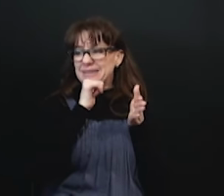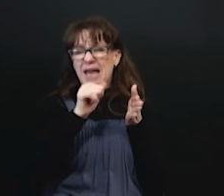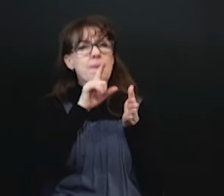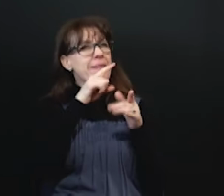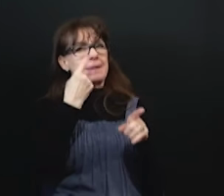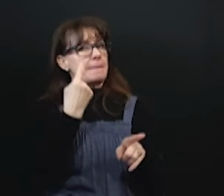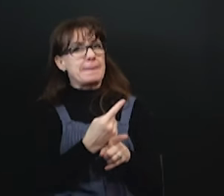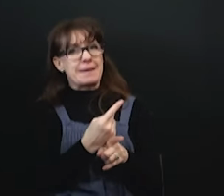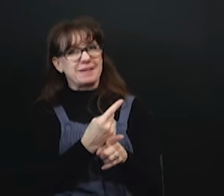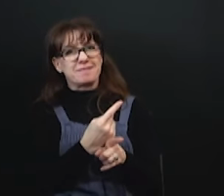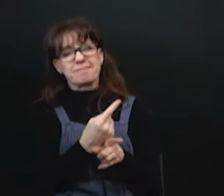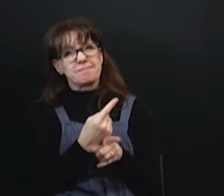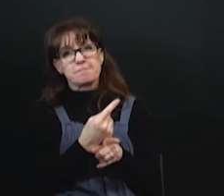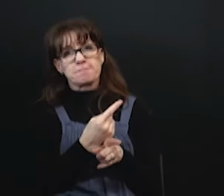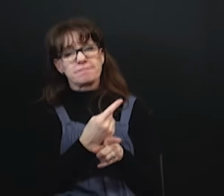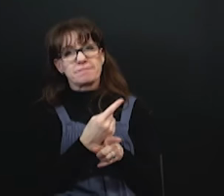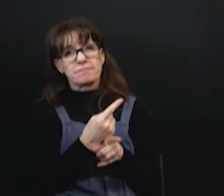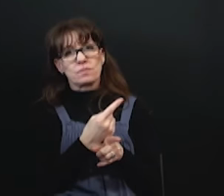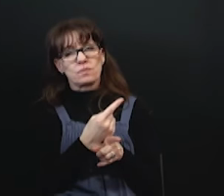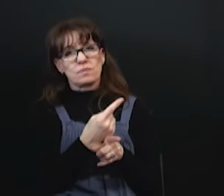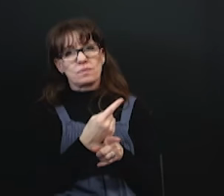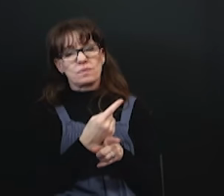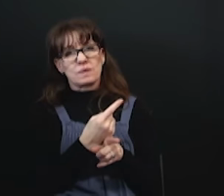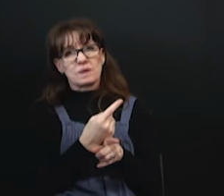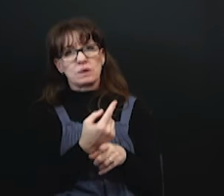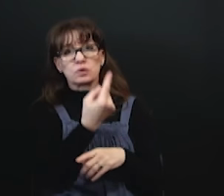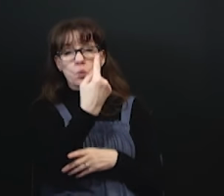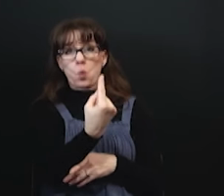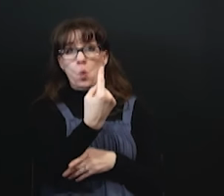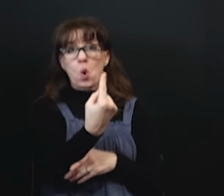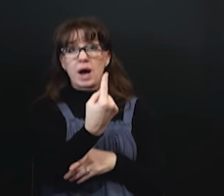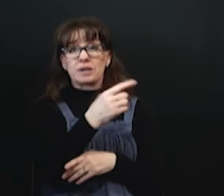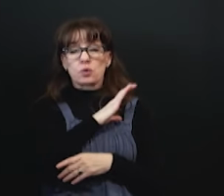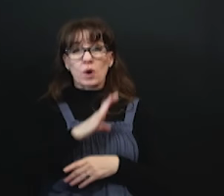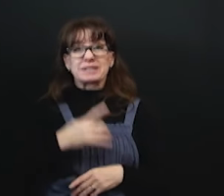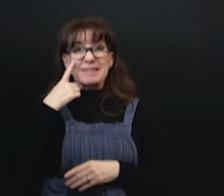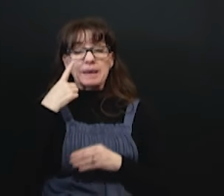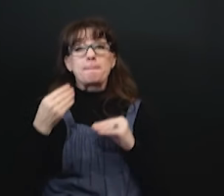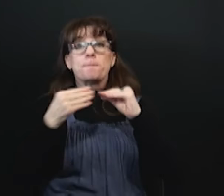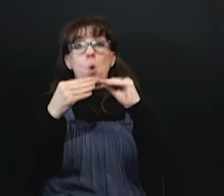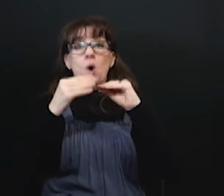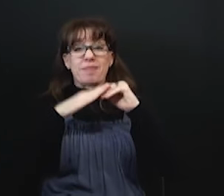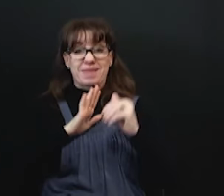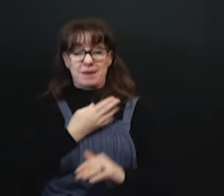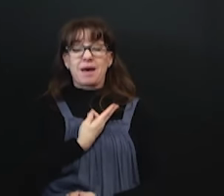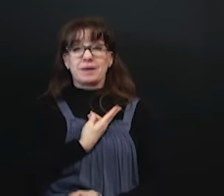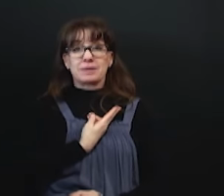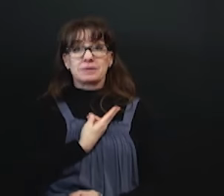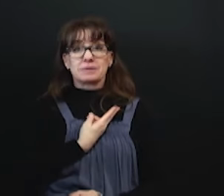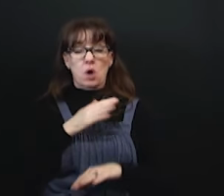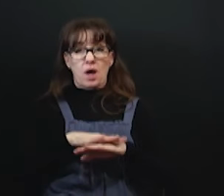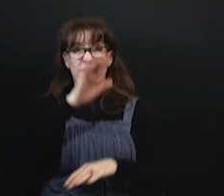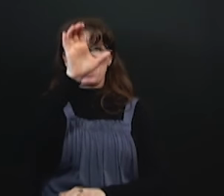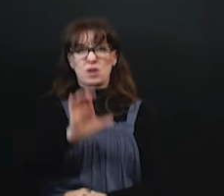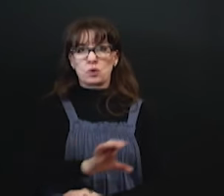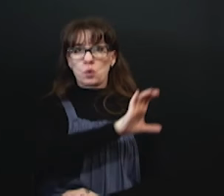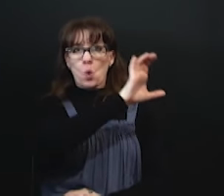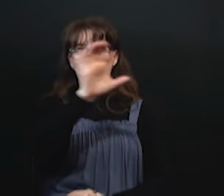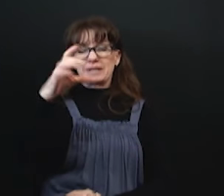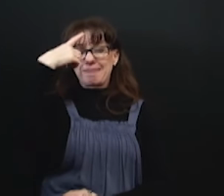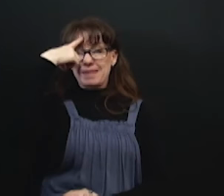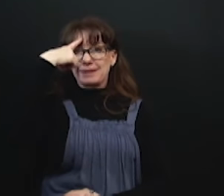accurate. There was one Christ was thinking about above any of us upon the cross, and that was the